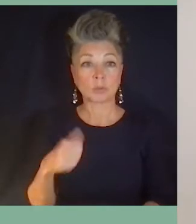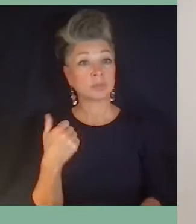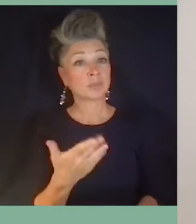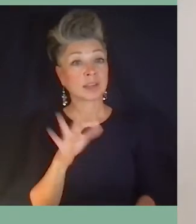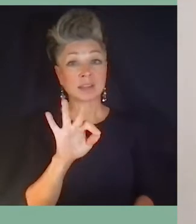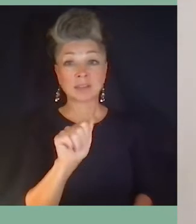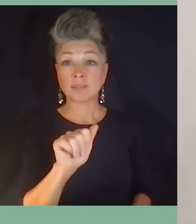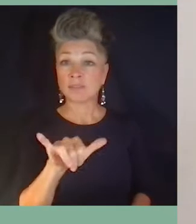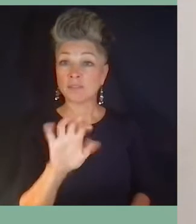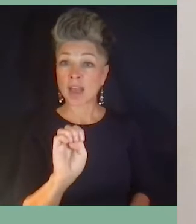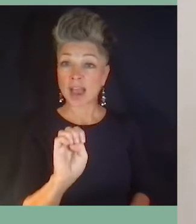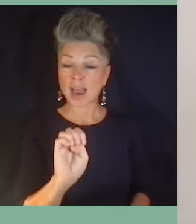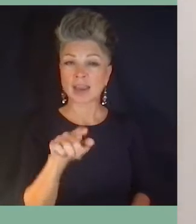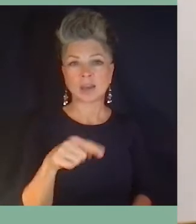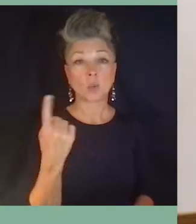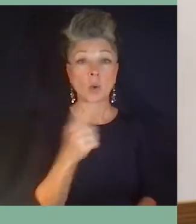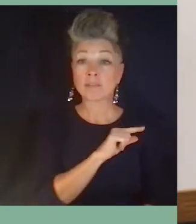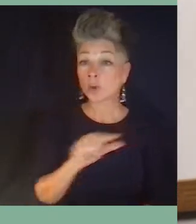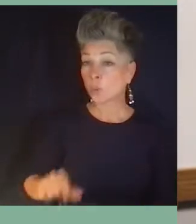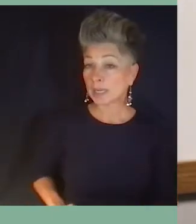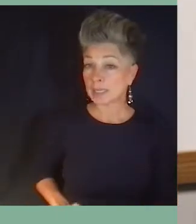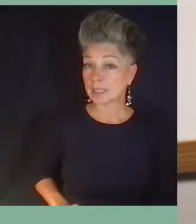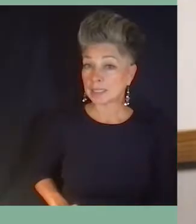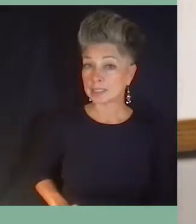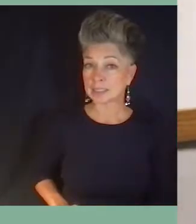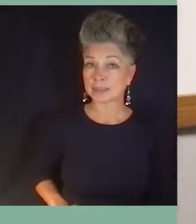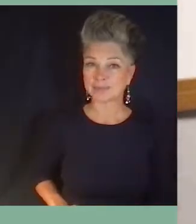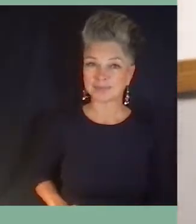This is Faye. This is one of our queens.